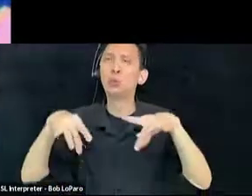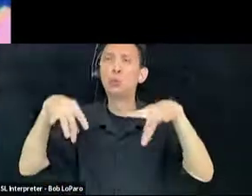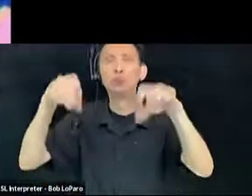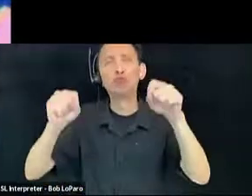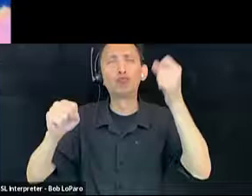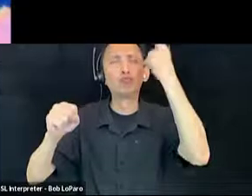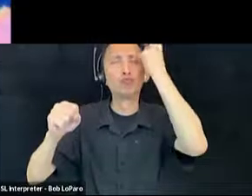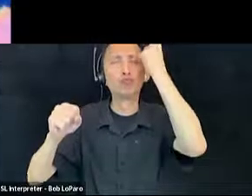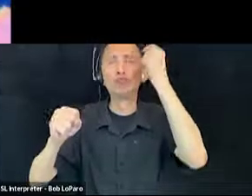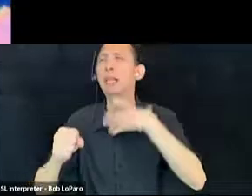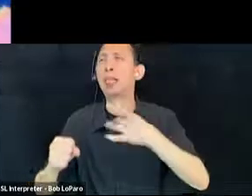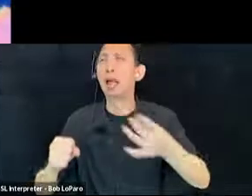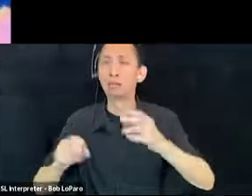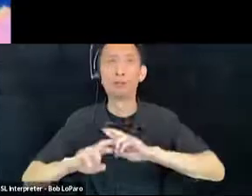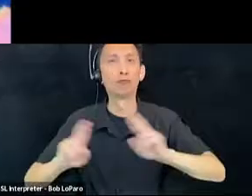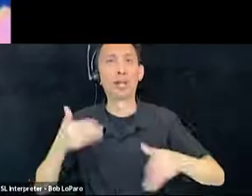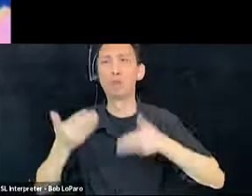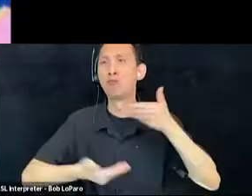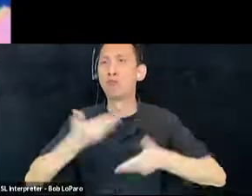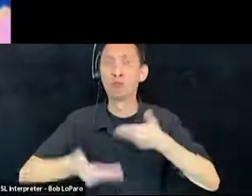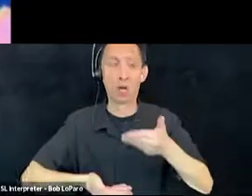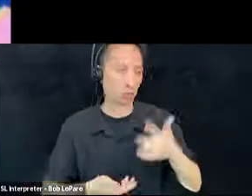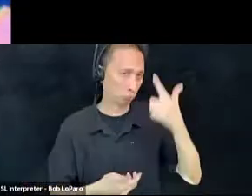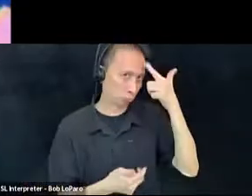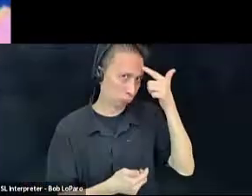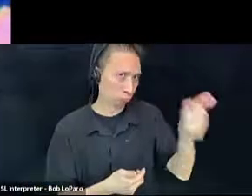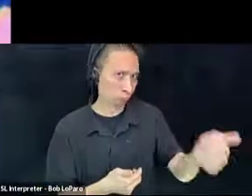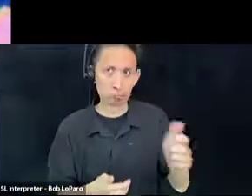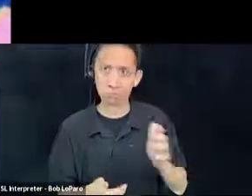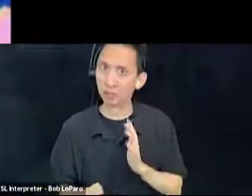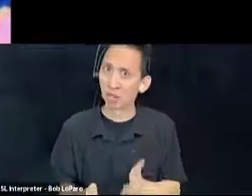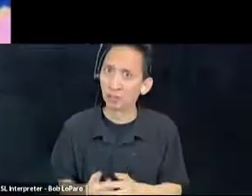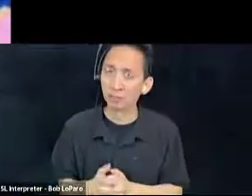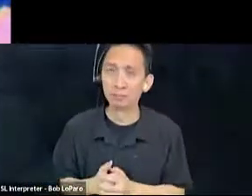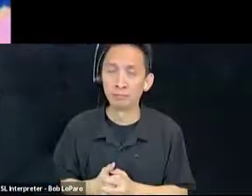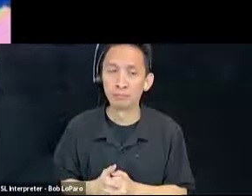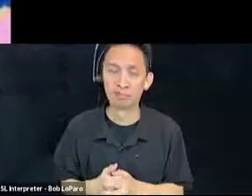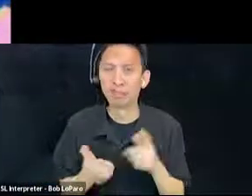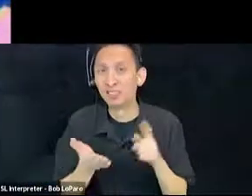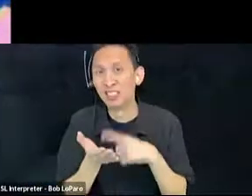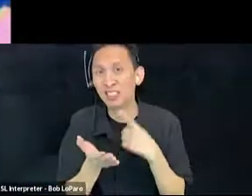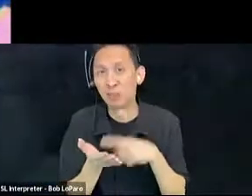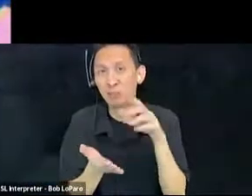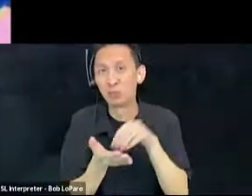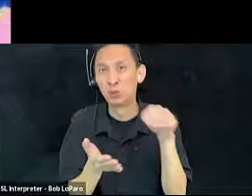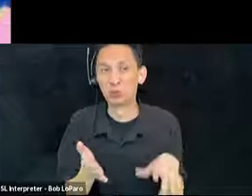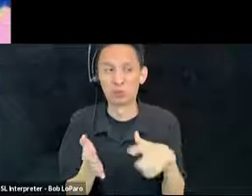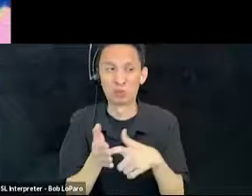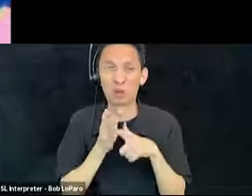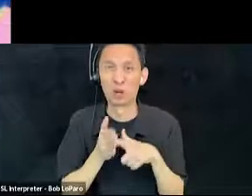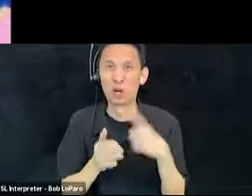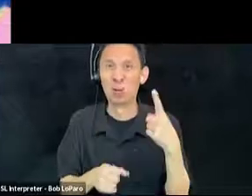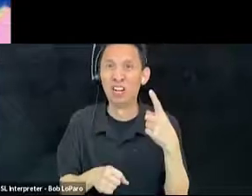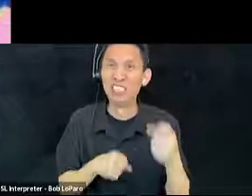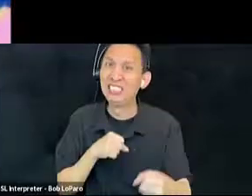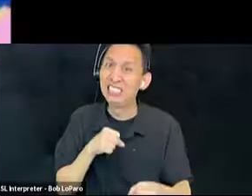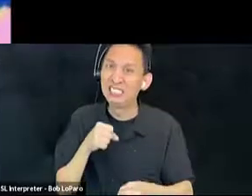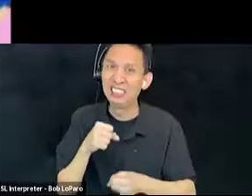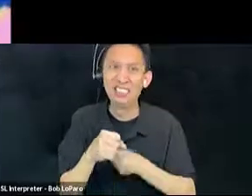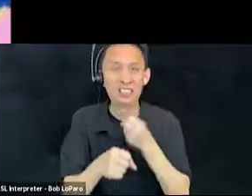ready to kind of expand past that. Some kids may need a year to just work with one type of system.